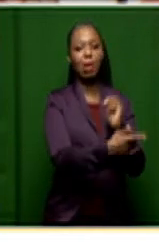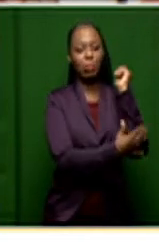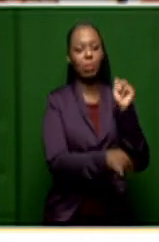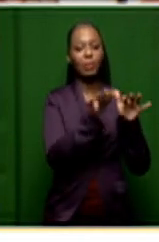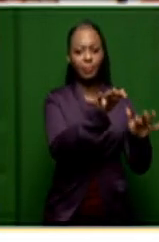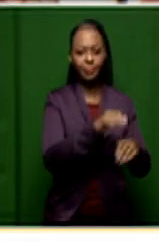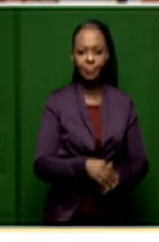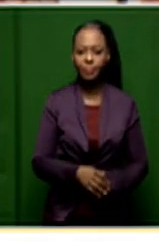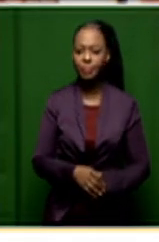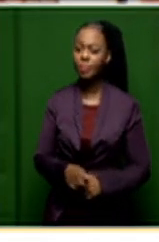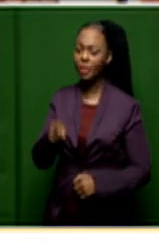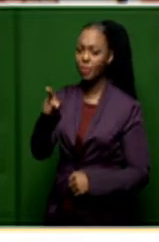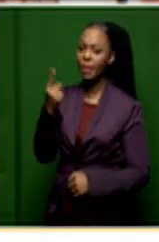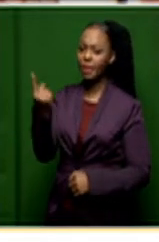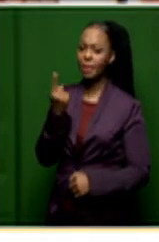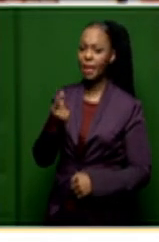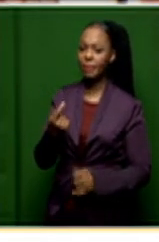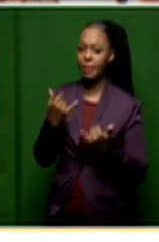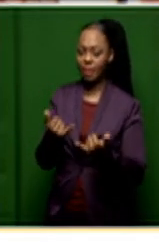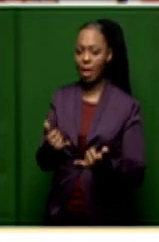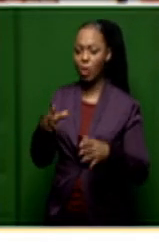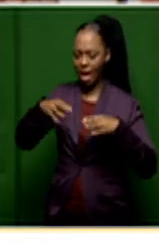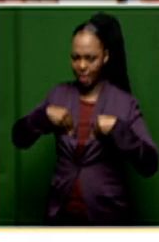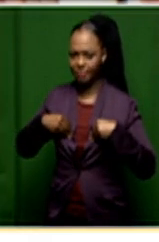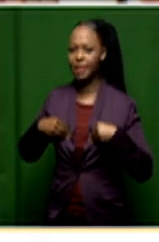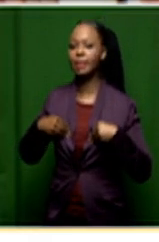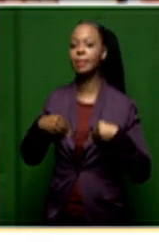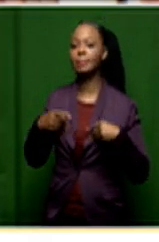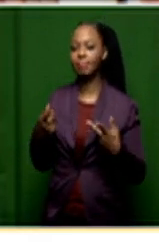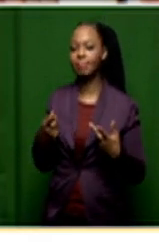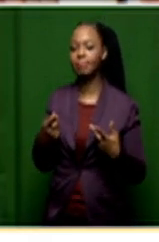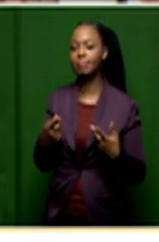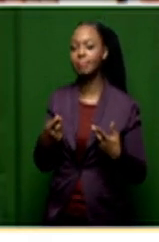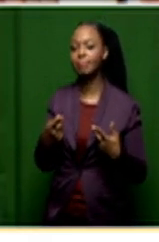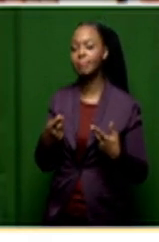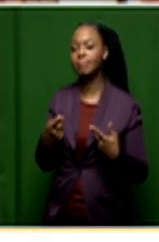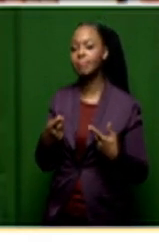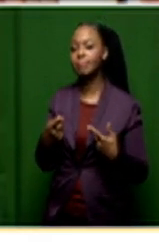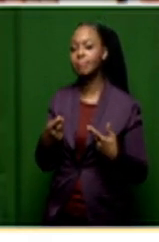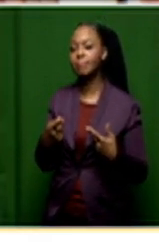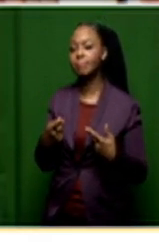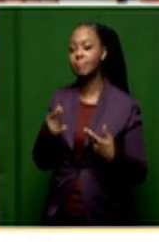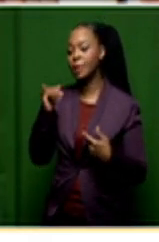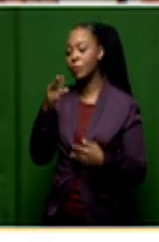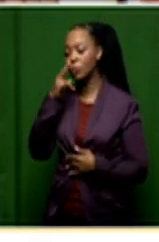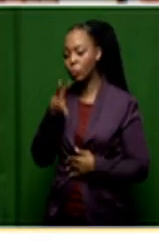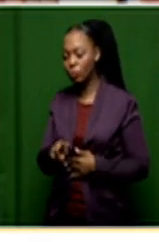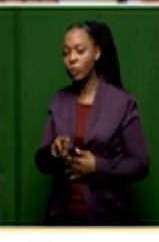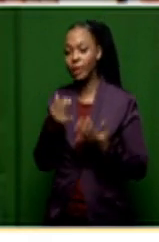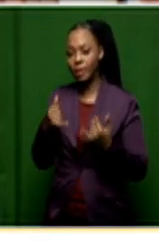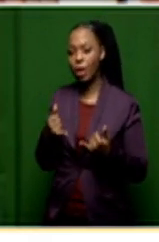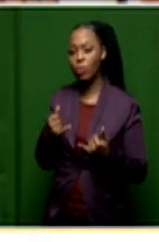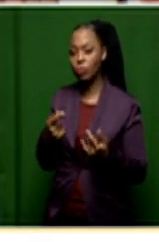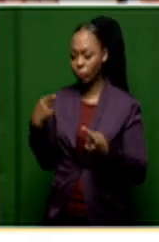you yourself tacitly admitted that right now. So if we look at where we are, where we're trying